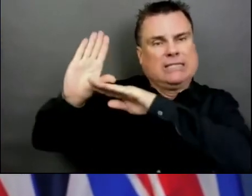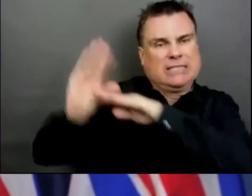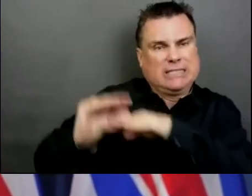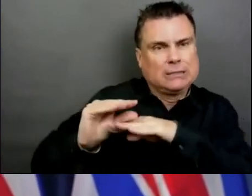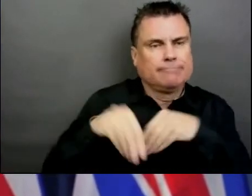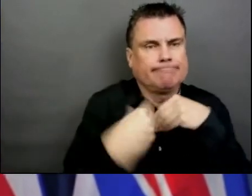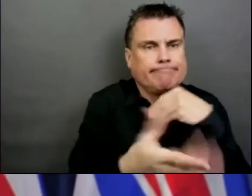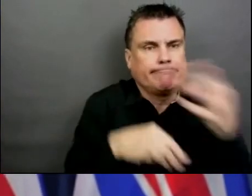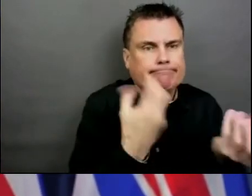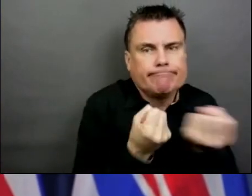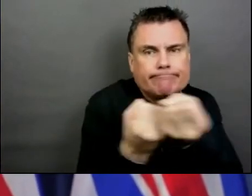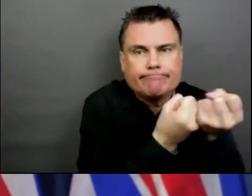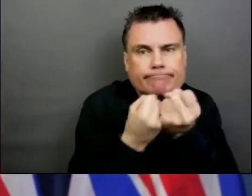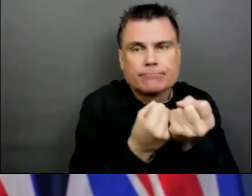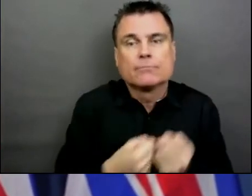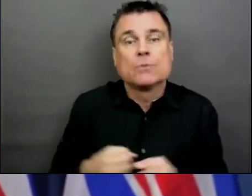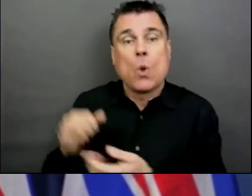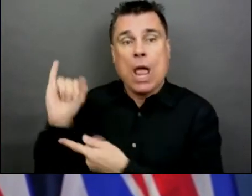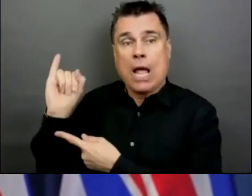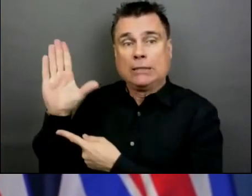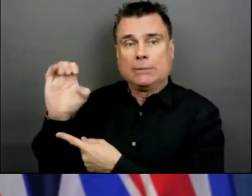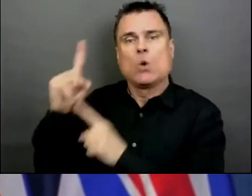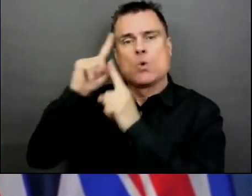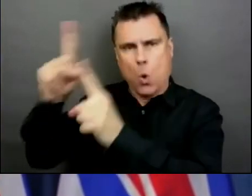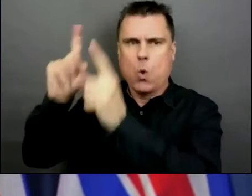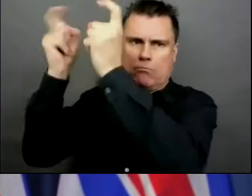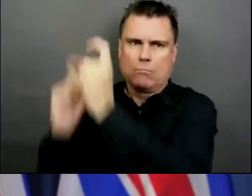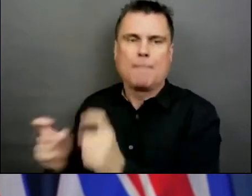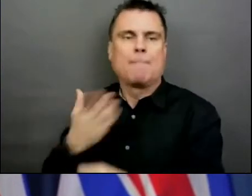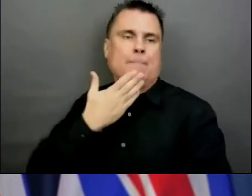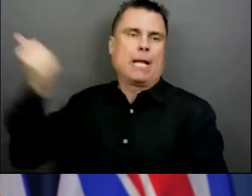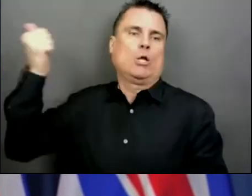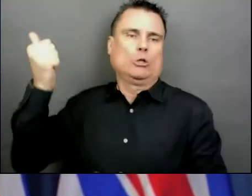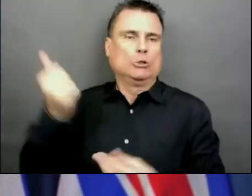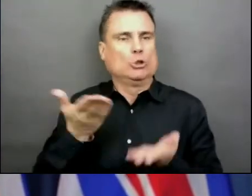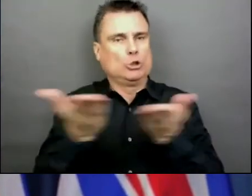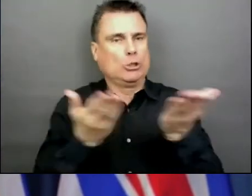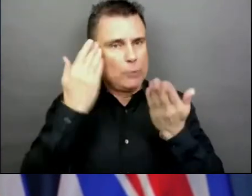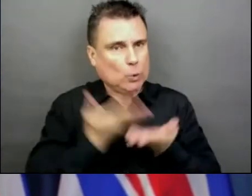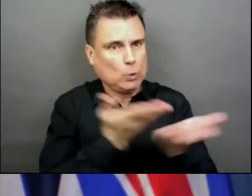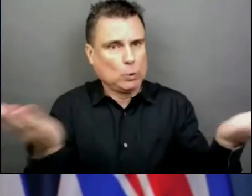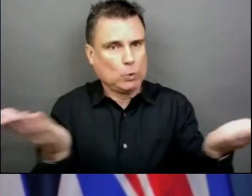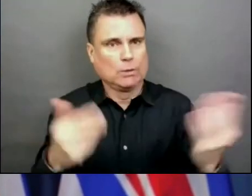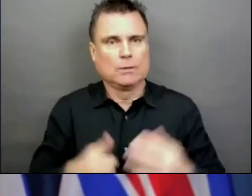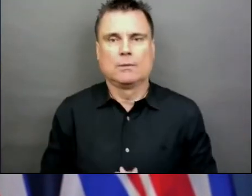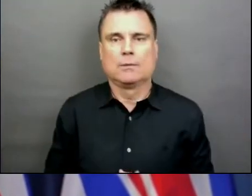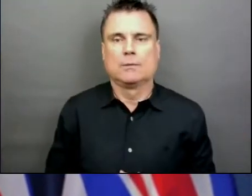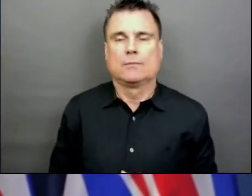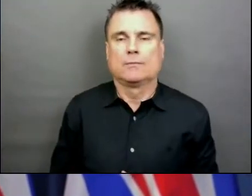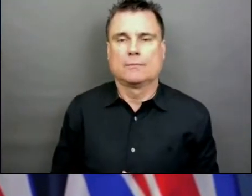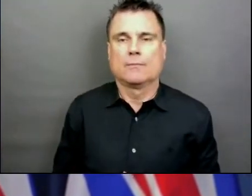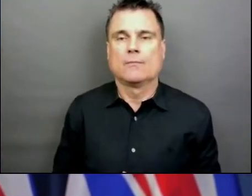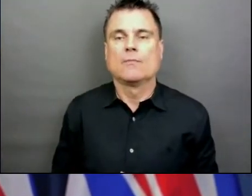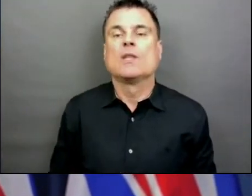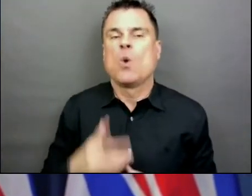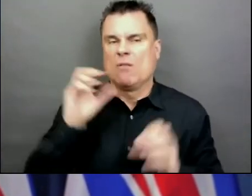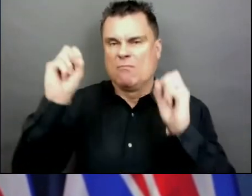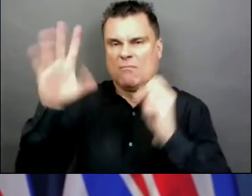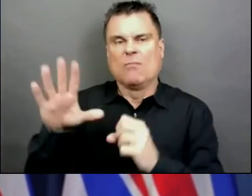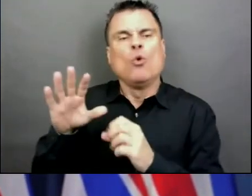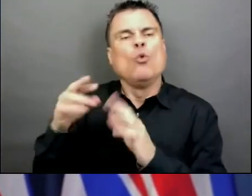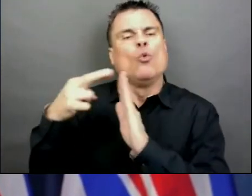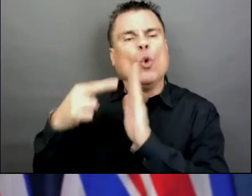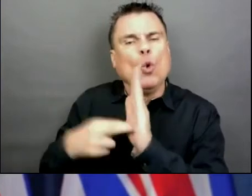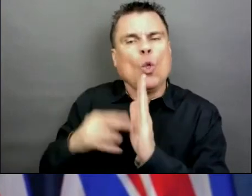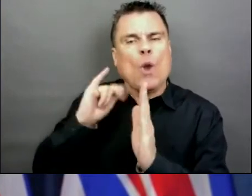Thank you, Minister. As a reminder to everybody on the phone line, please press *1 to enter the queue. You'll be limited to one question and one follow-up only. Our first